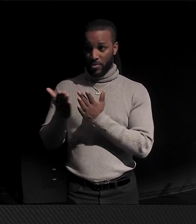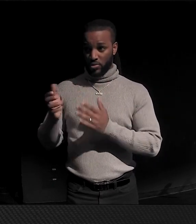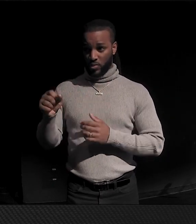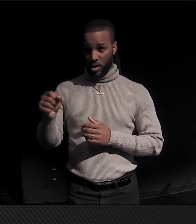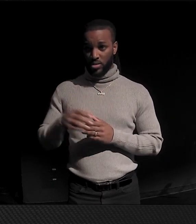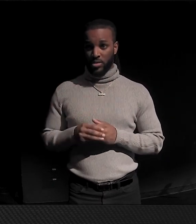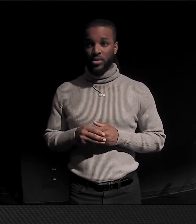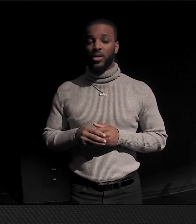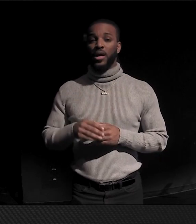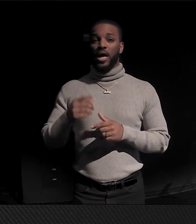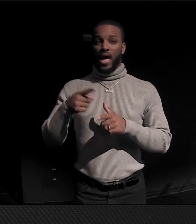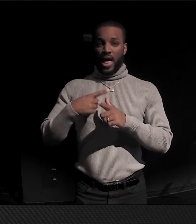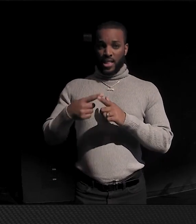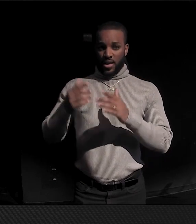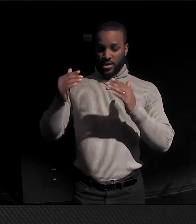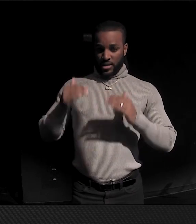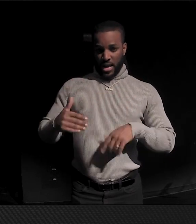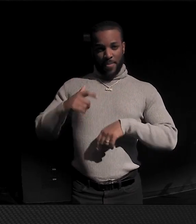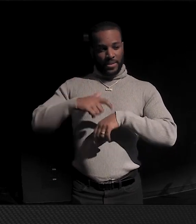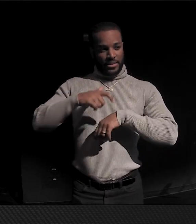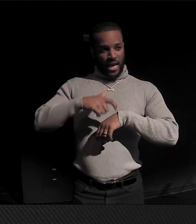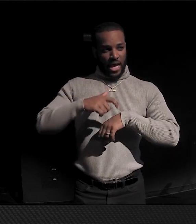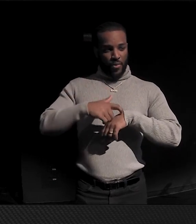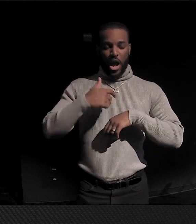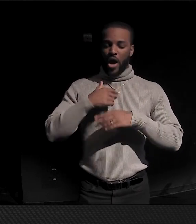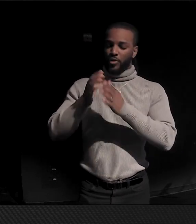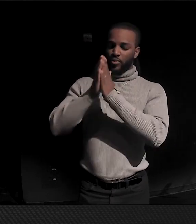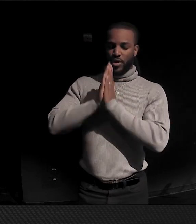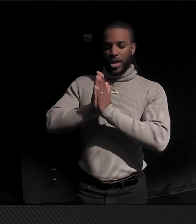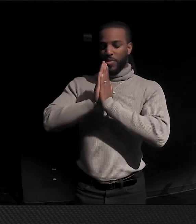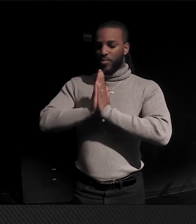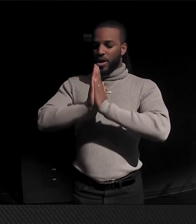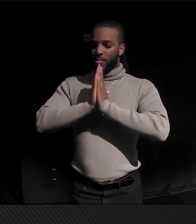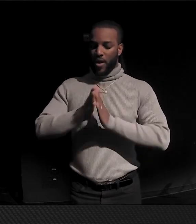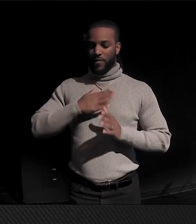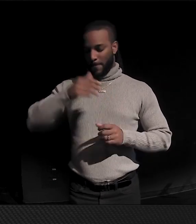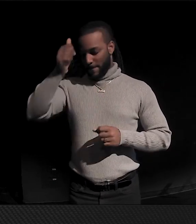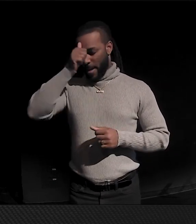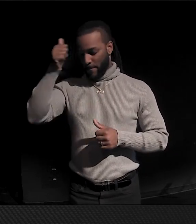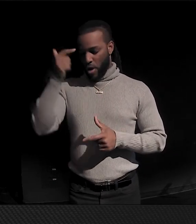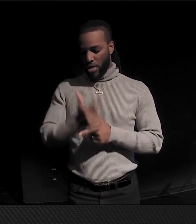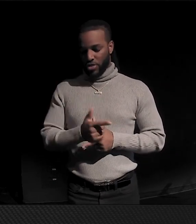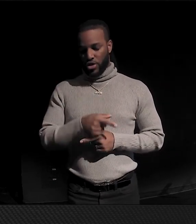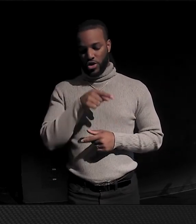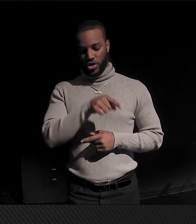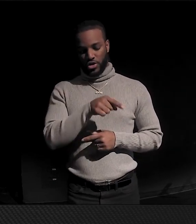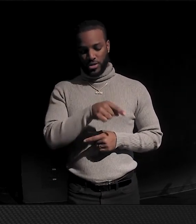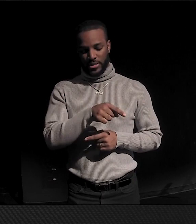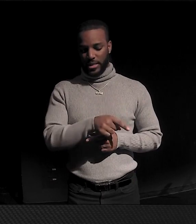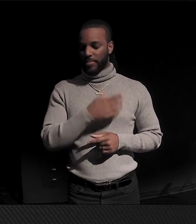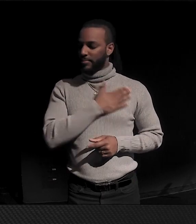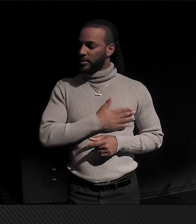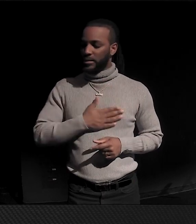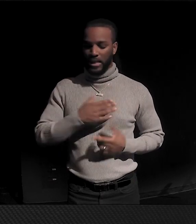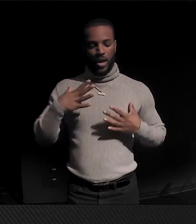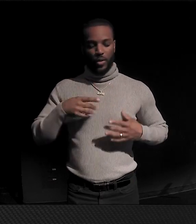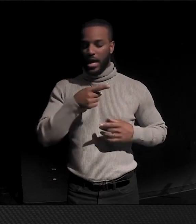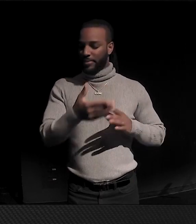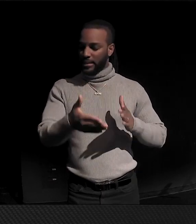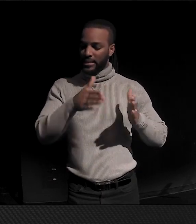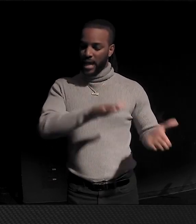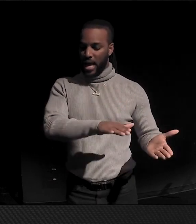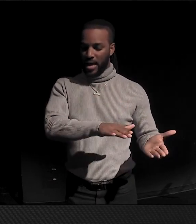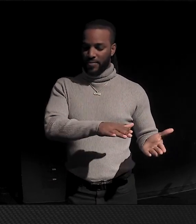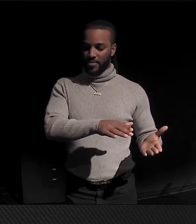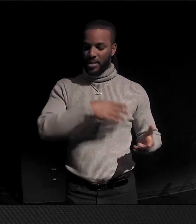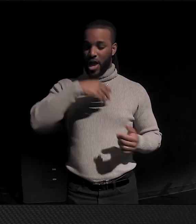well. And then came a time when I was praying for my brother that he would not die. And I remember the morning